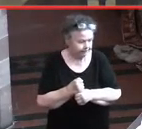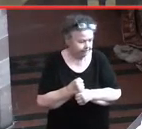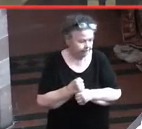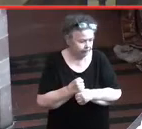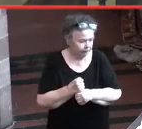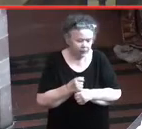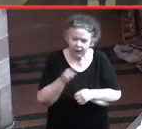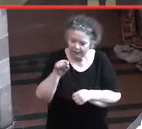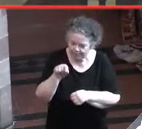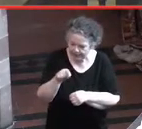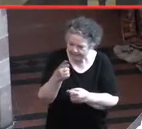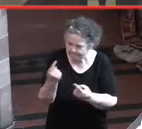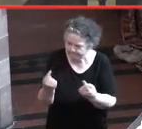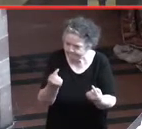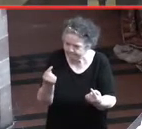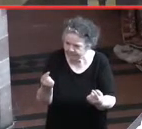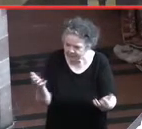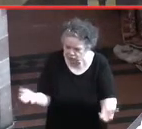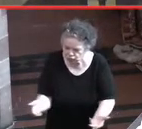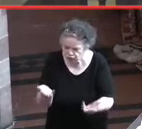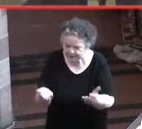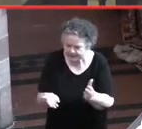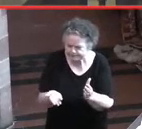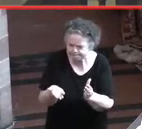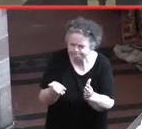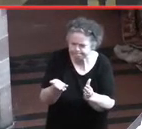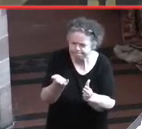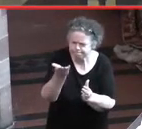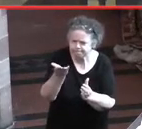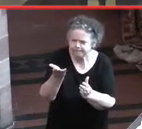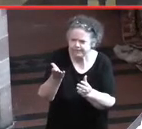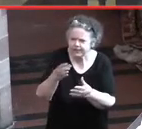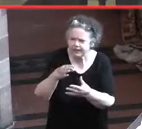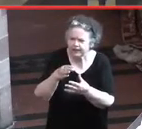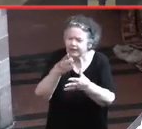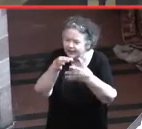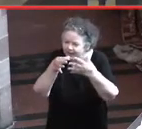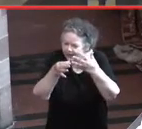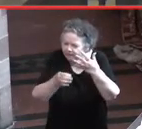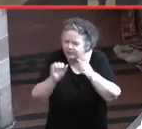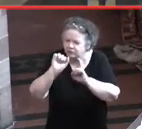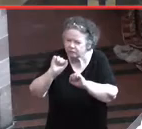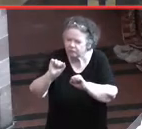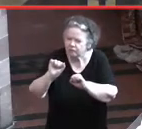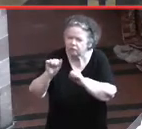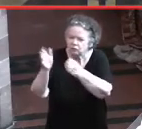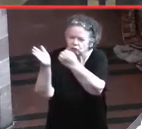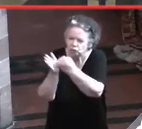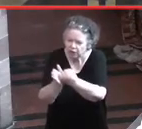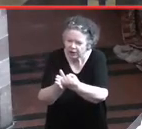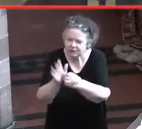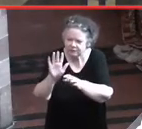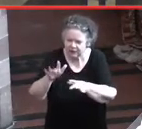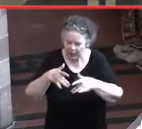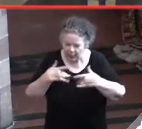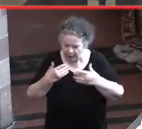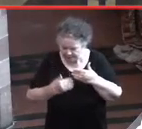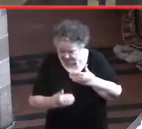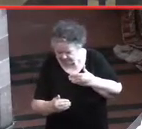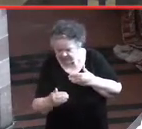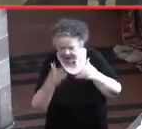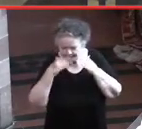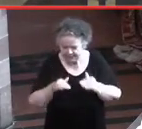Increase in them the gifts of your grace for their life and ministry.